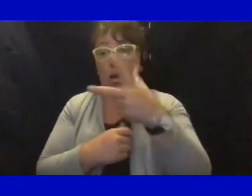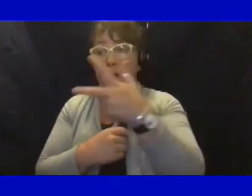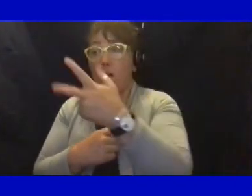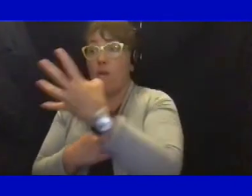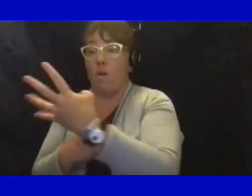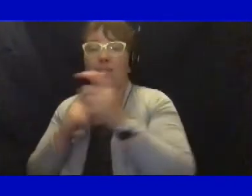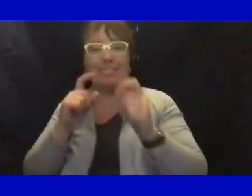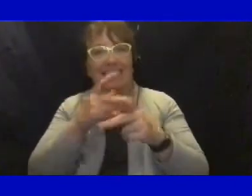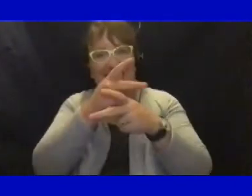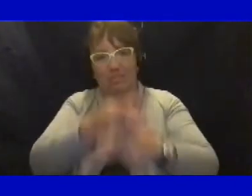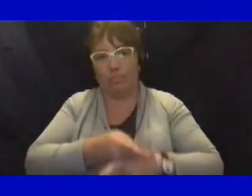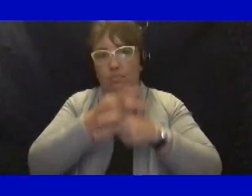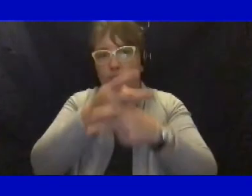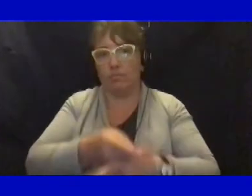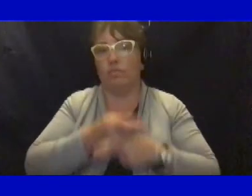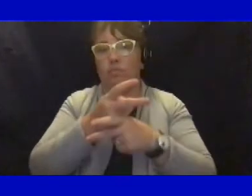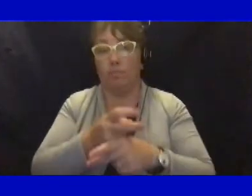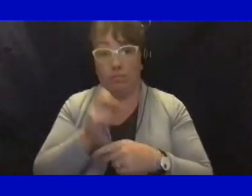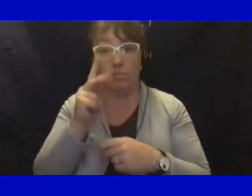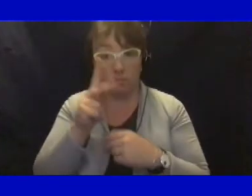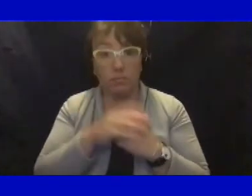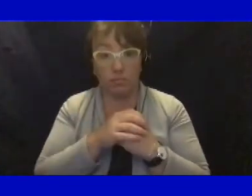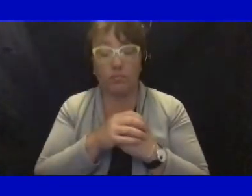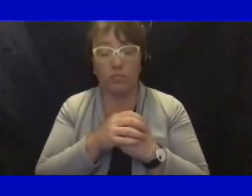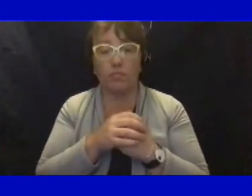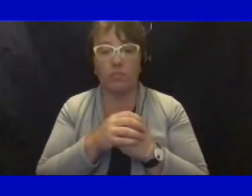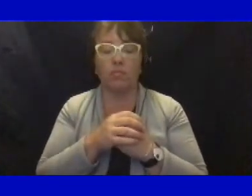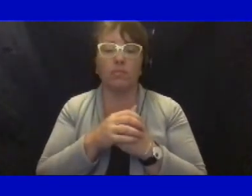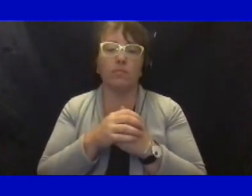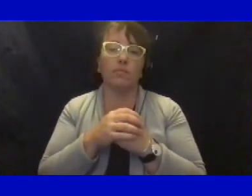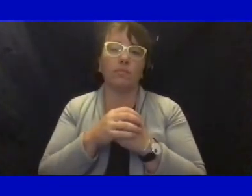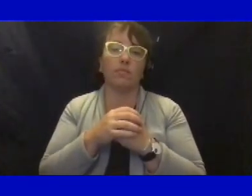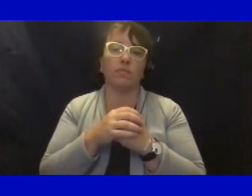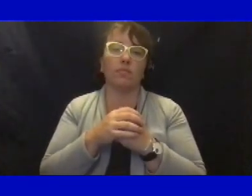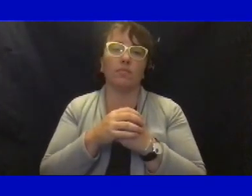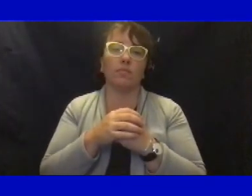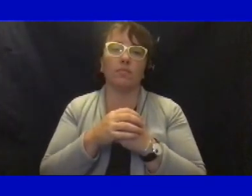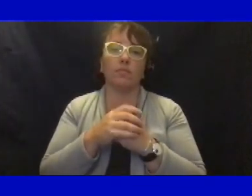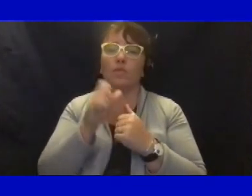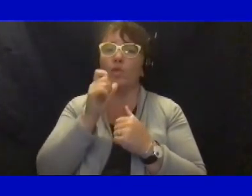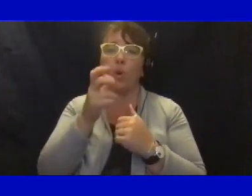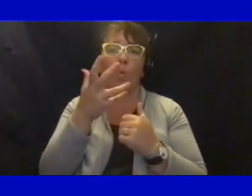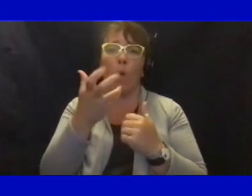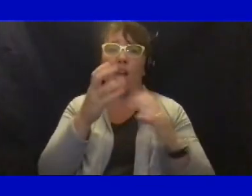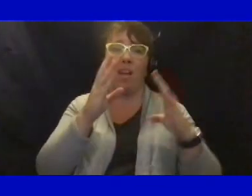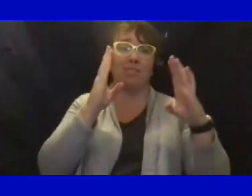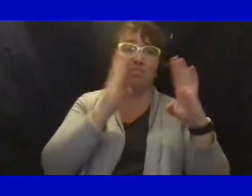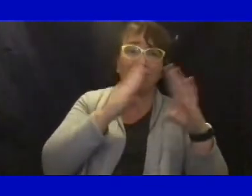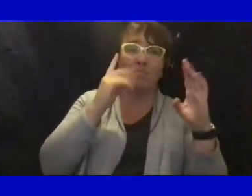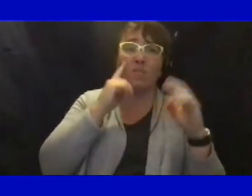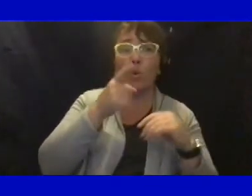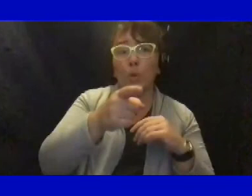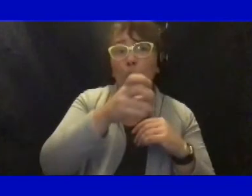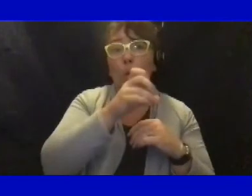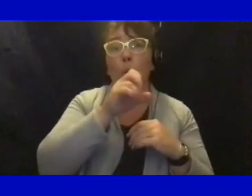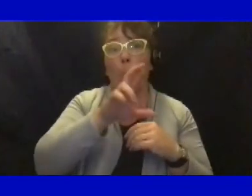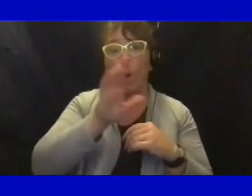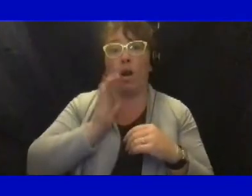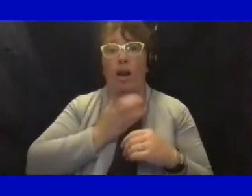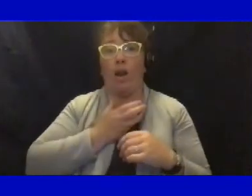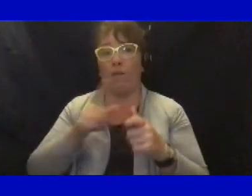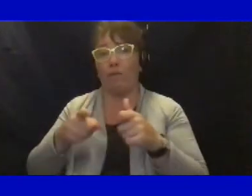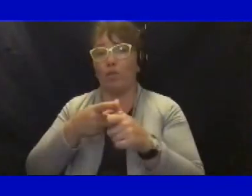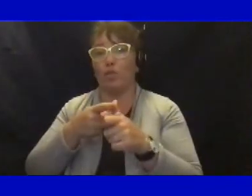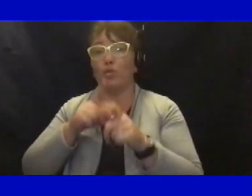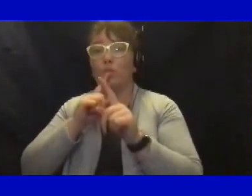we don't want to put them in danger unnecessarily. It's important that you sign up for the local